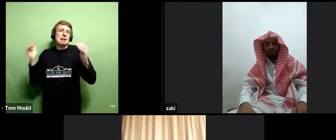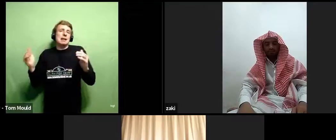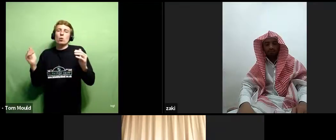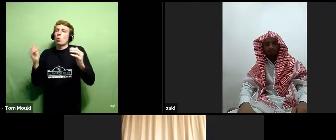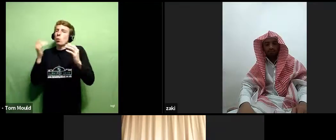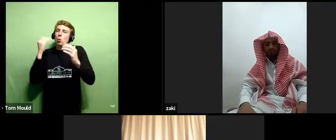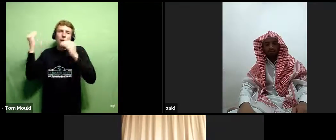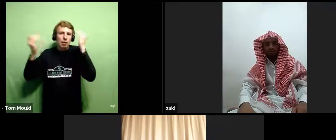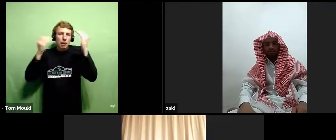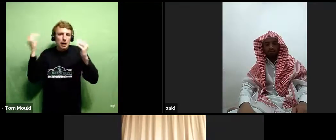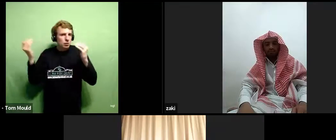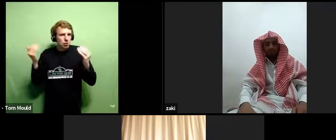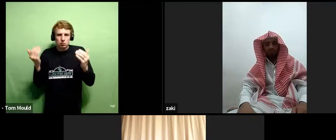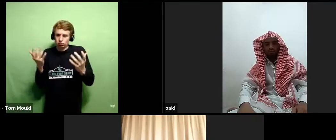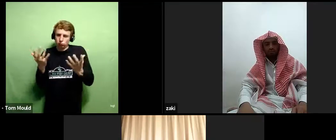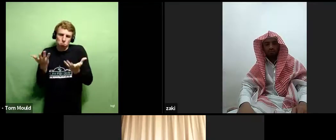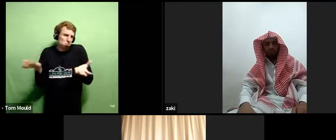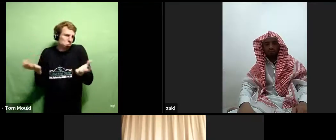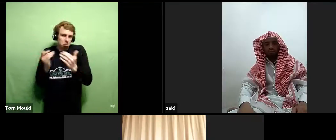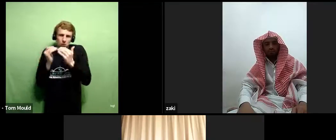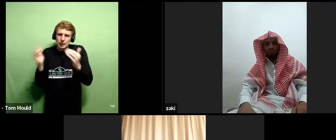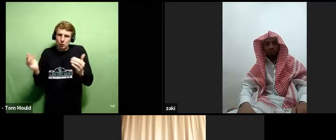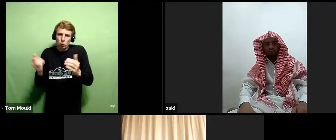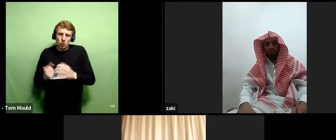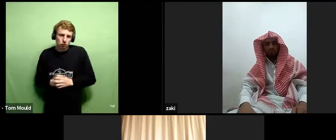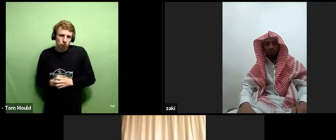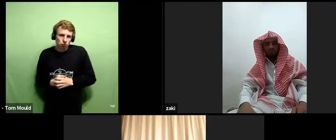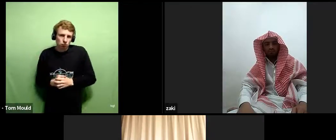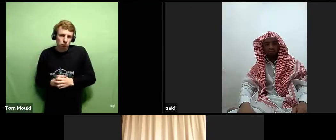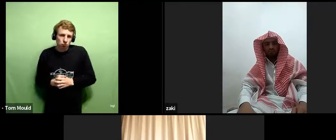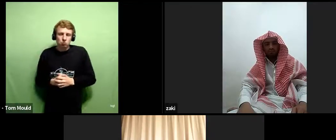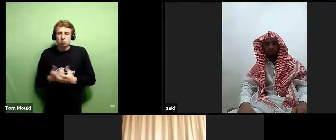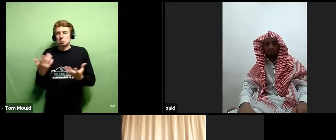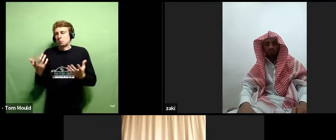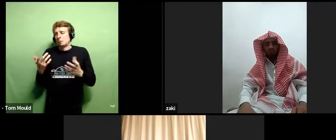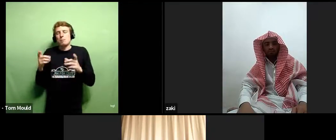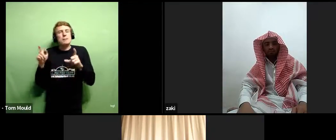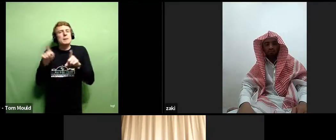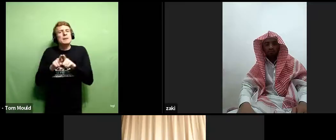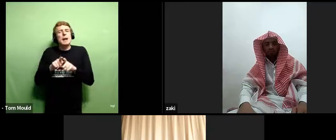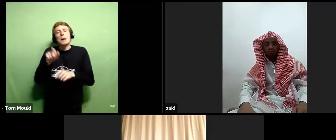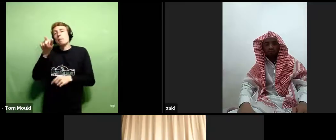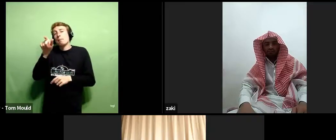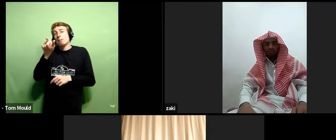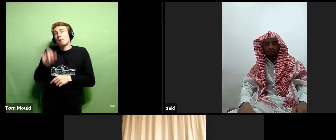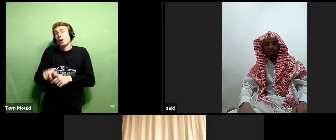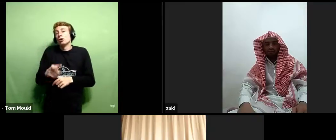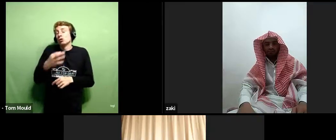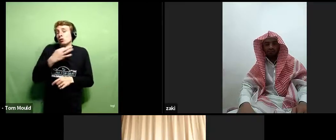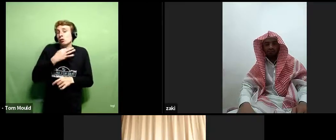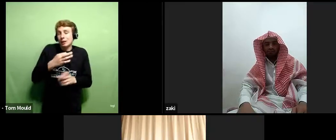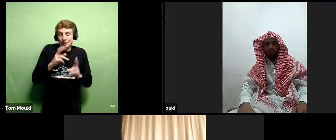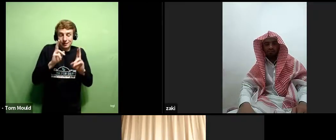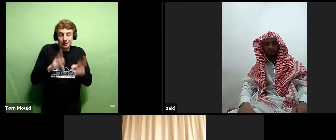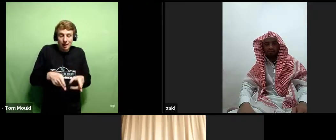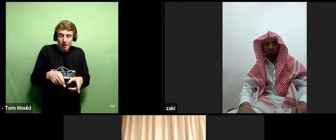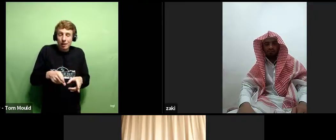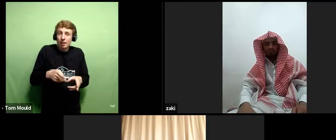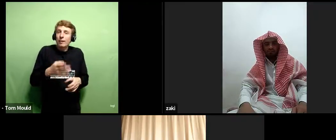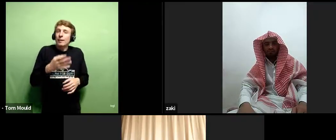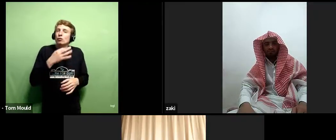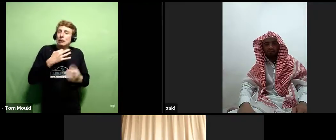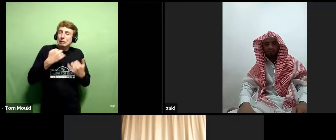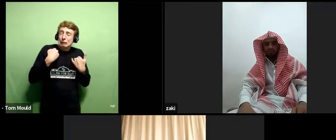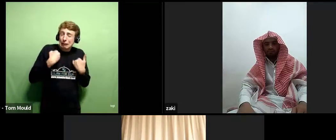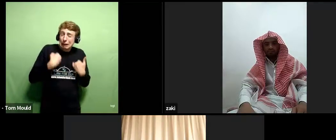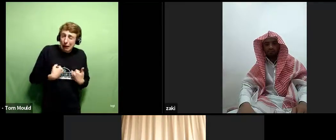i.e. anyone who, if they're fasting, if they're going to die or be very, very ill, they should break the fast. And